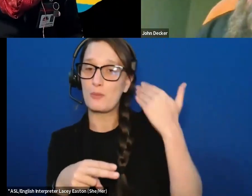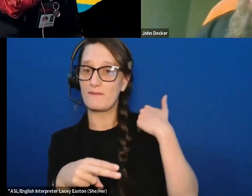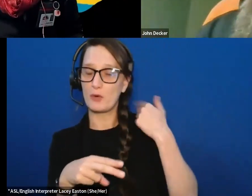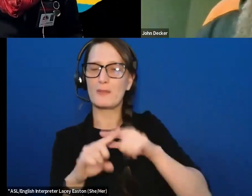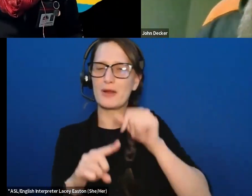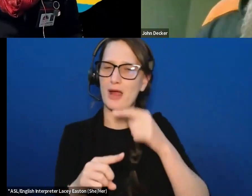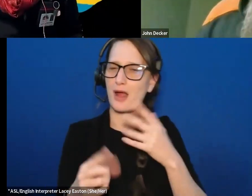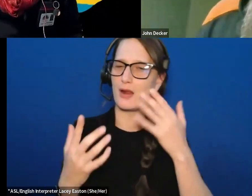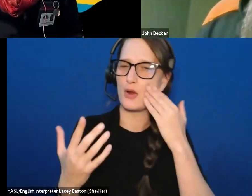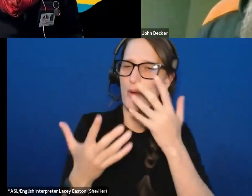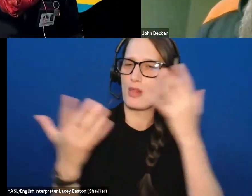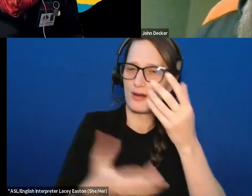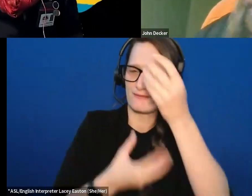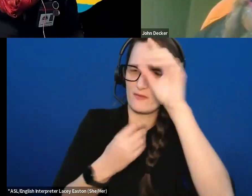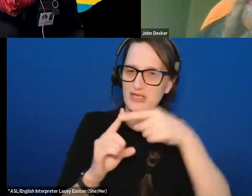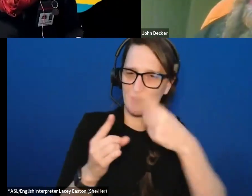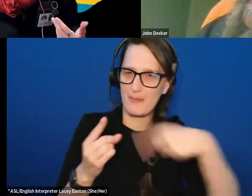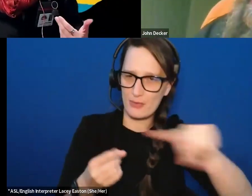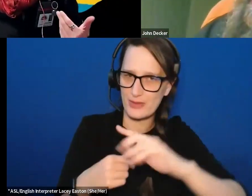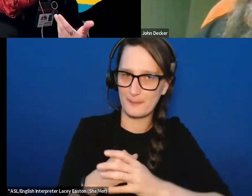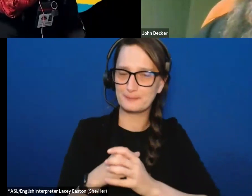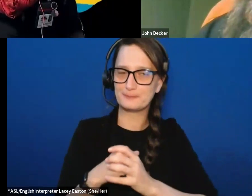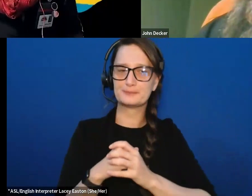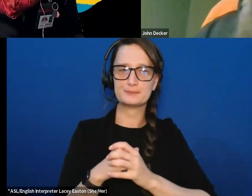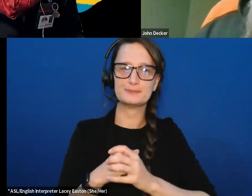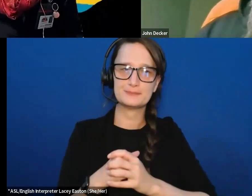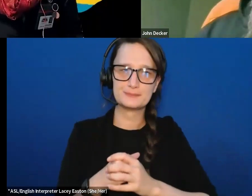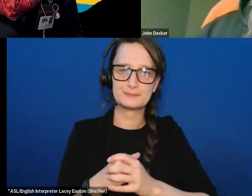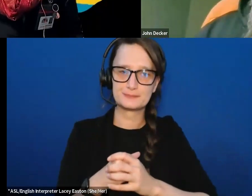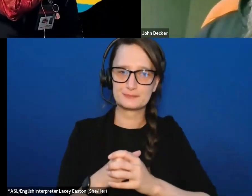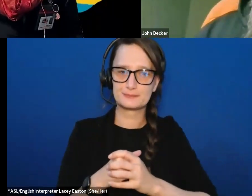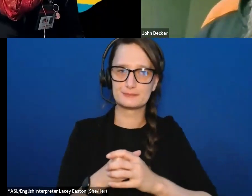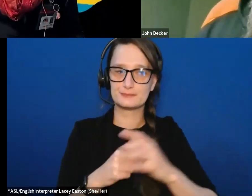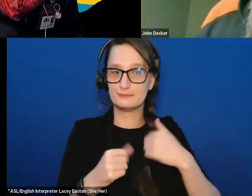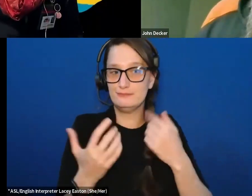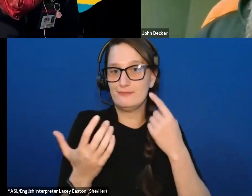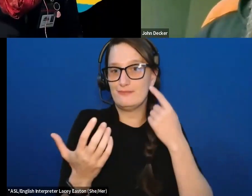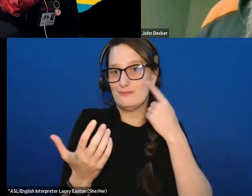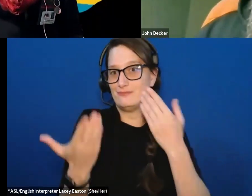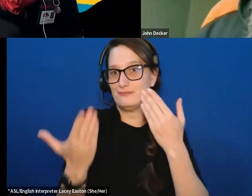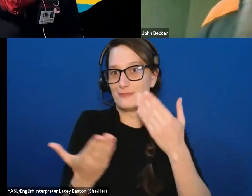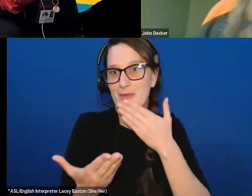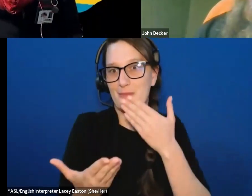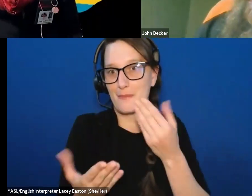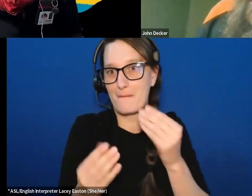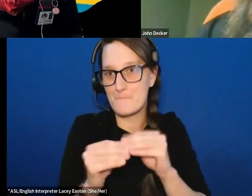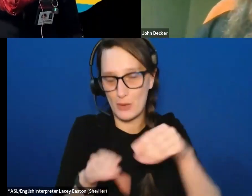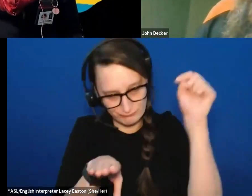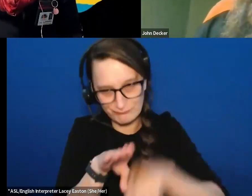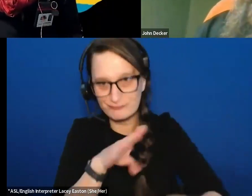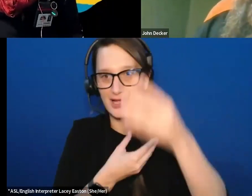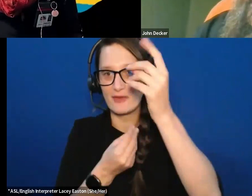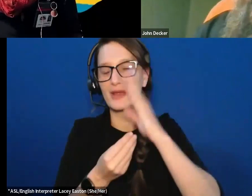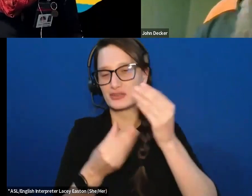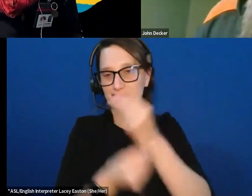information. So in the past, and I figured I'd do even more in-depth information this time. Most of them are